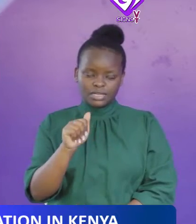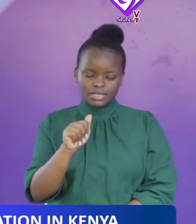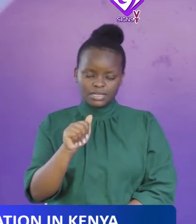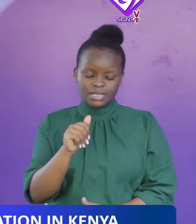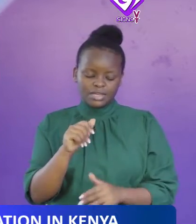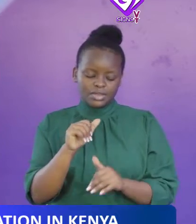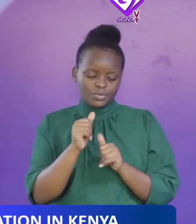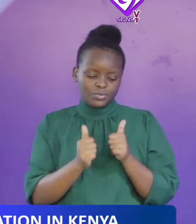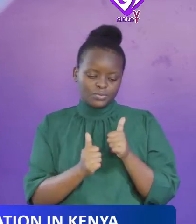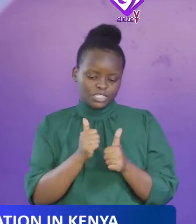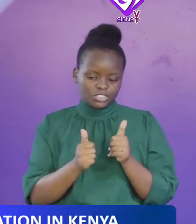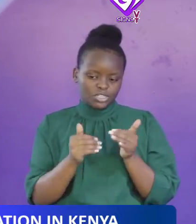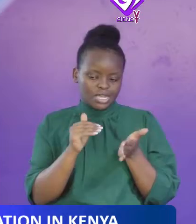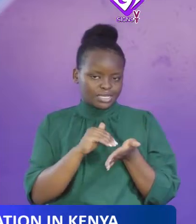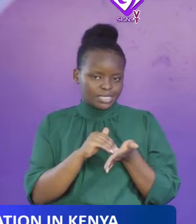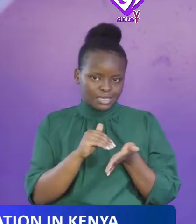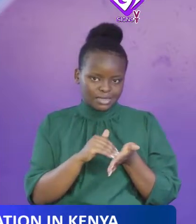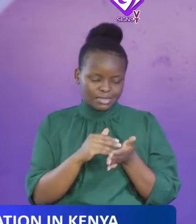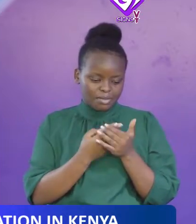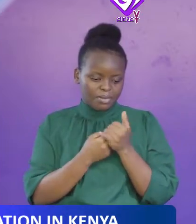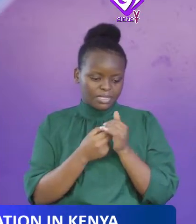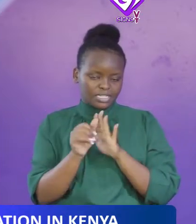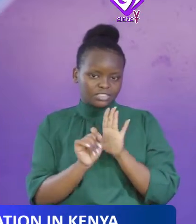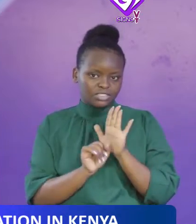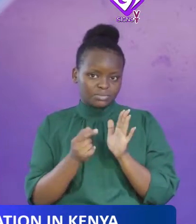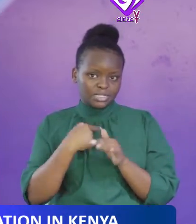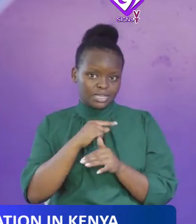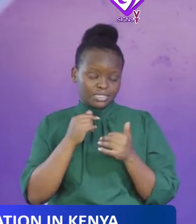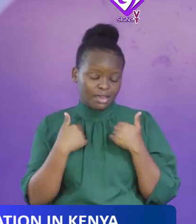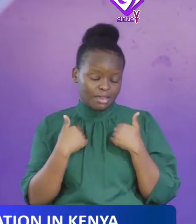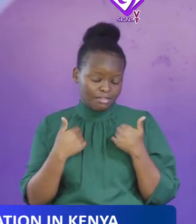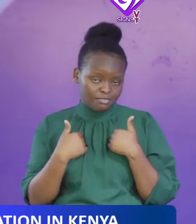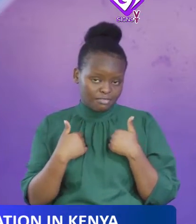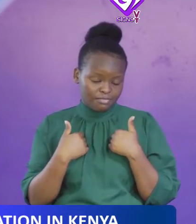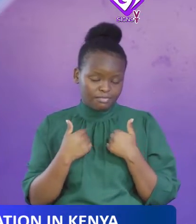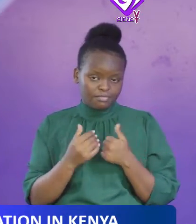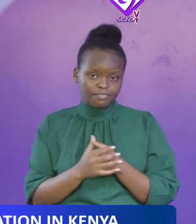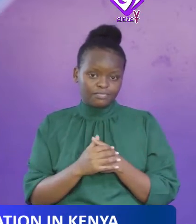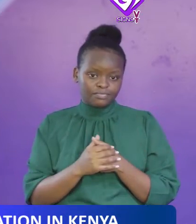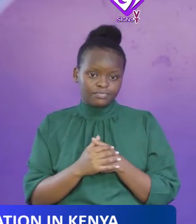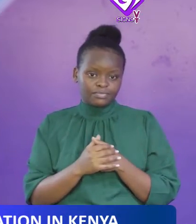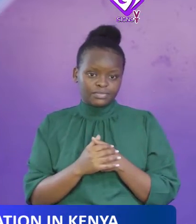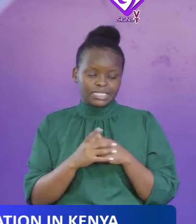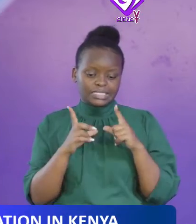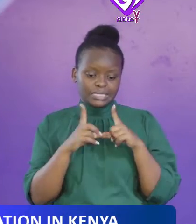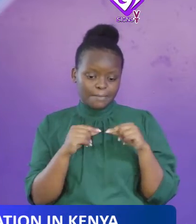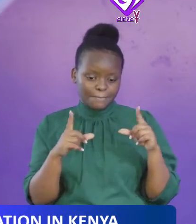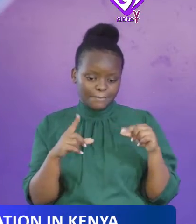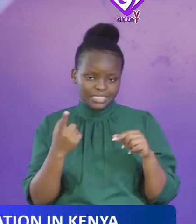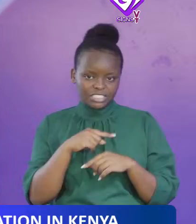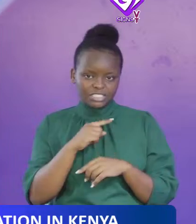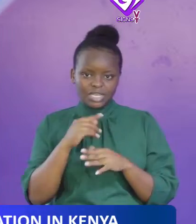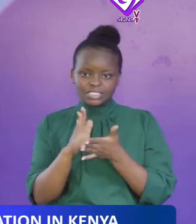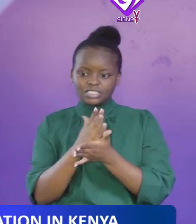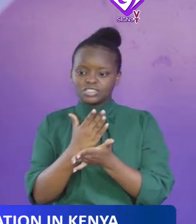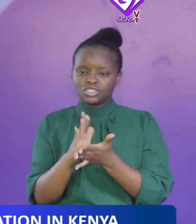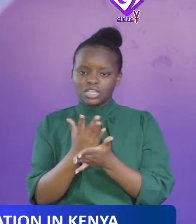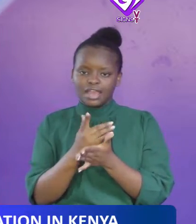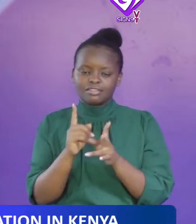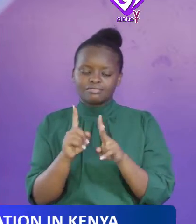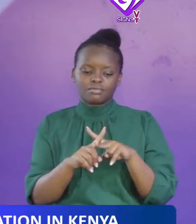now, the kind of partnerships that we have, it's a message that we share from the word